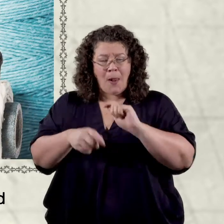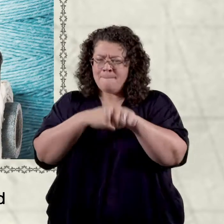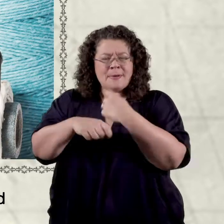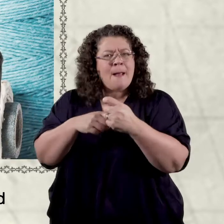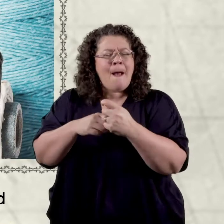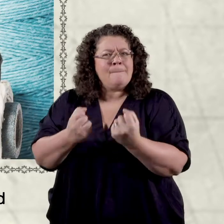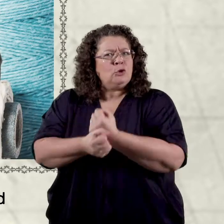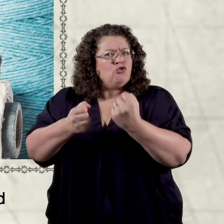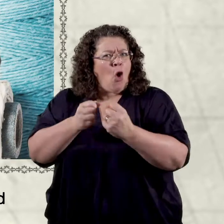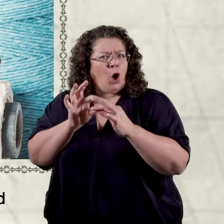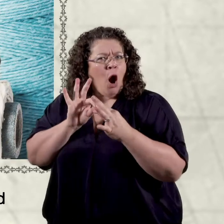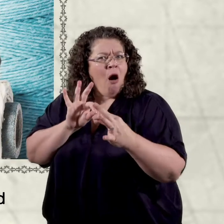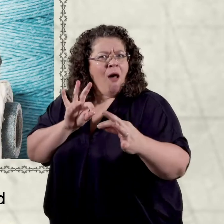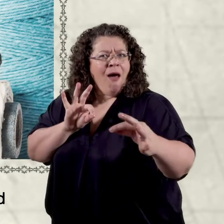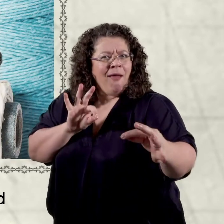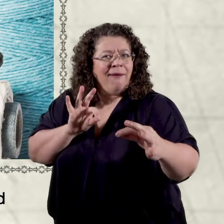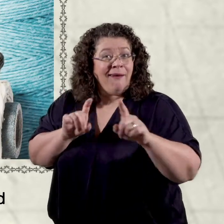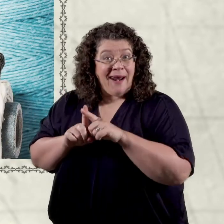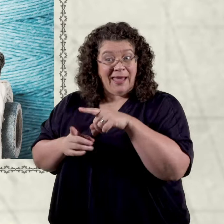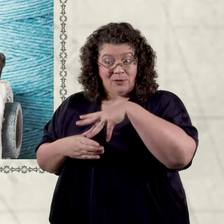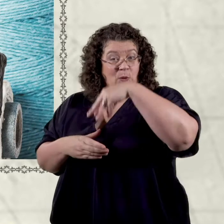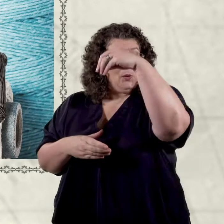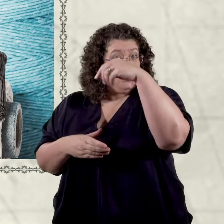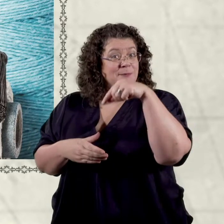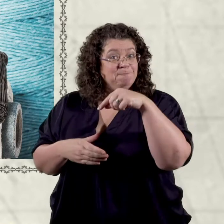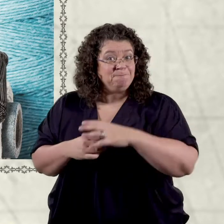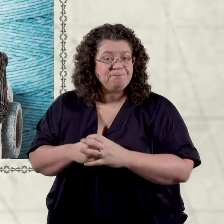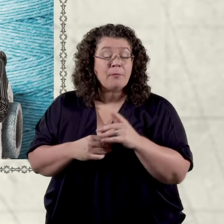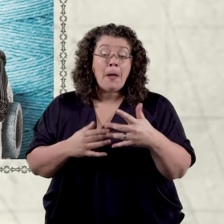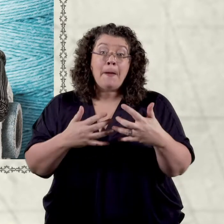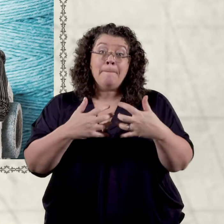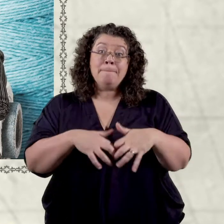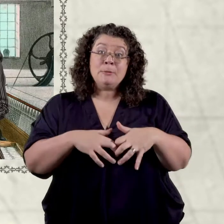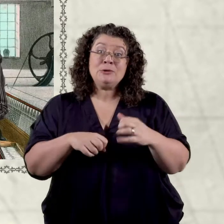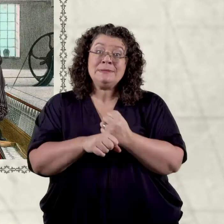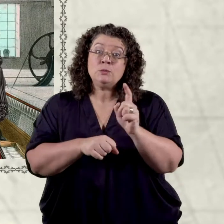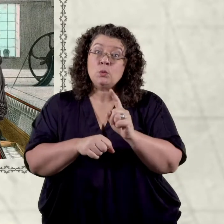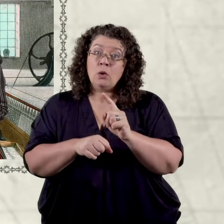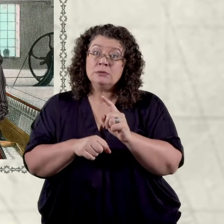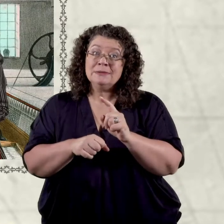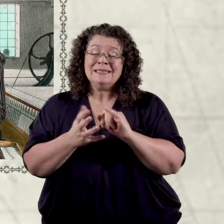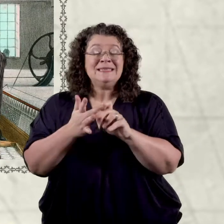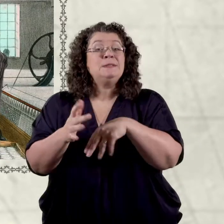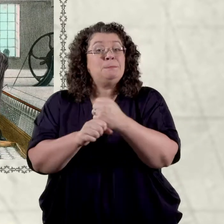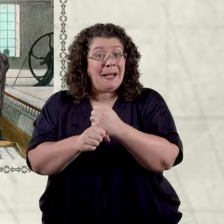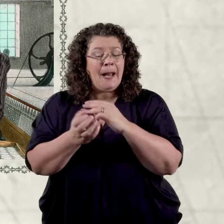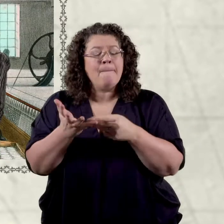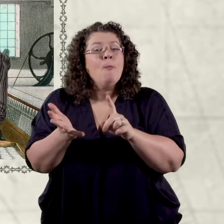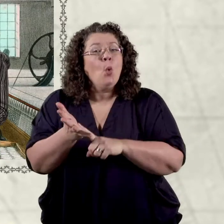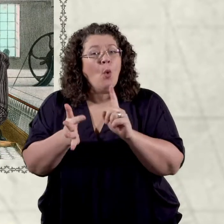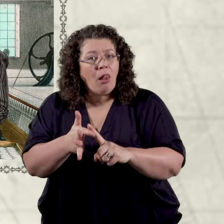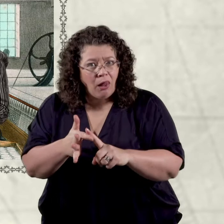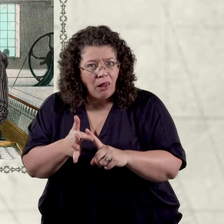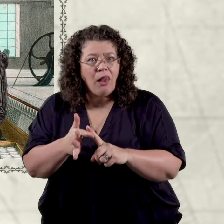strong yarn like this. The machine that did this was called a spinning mule, and the